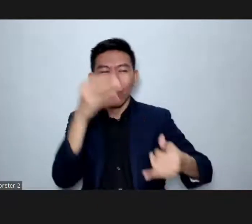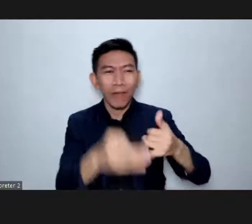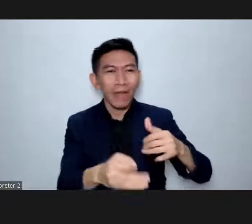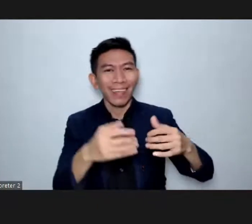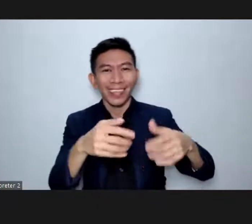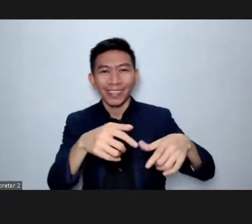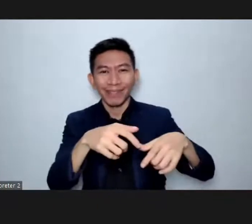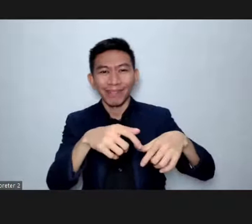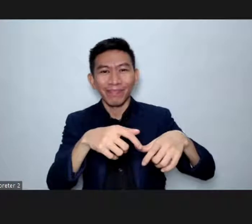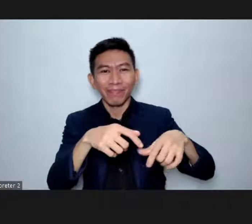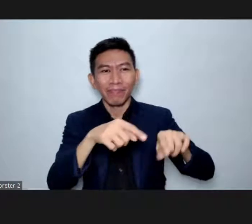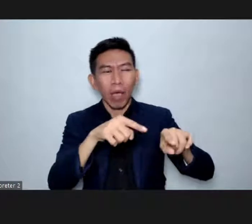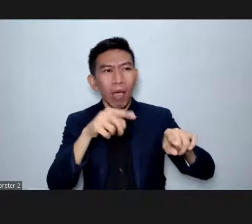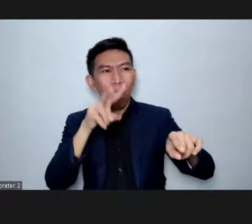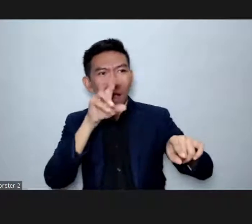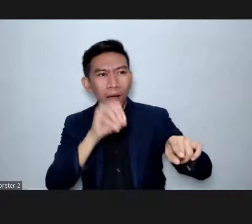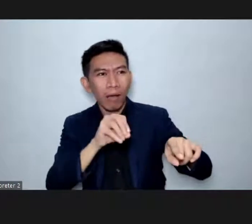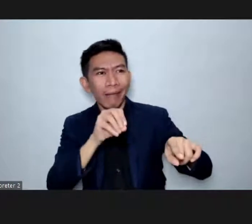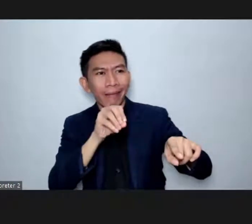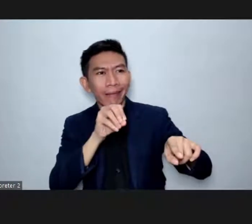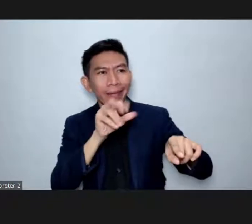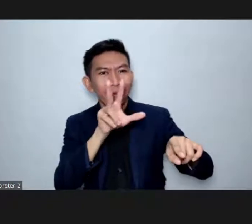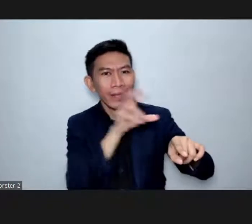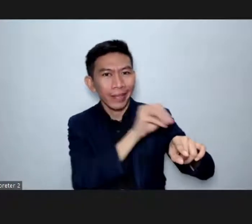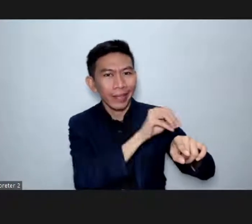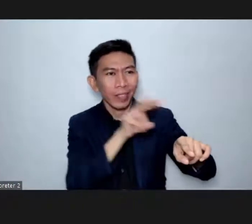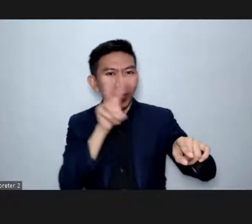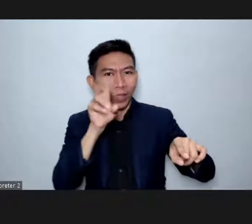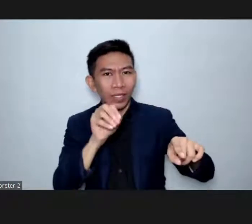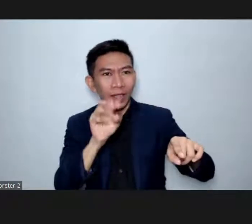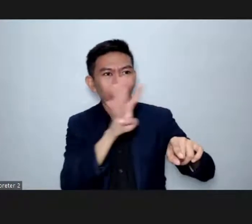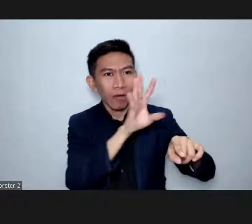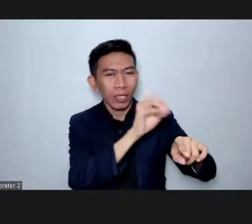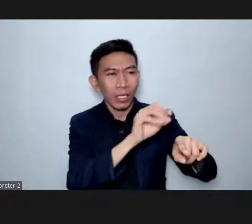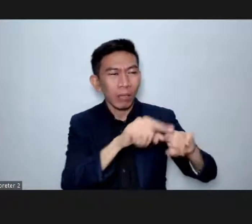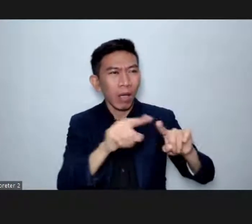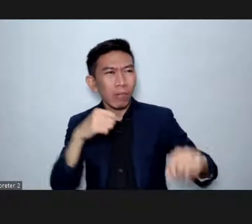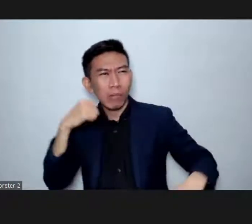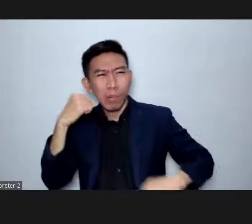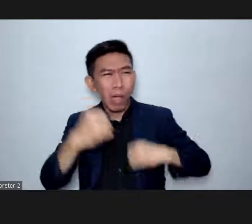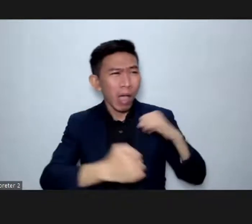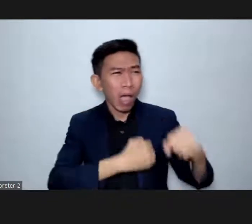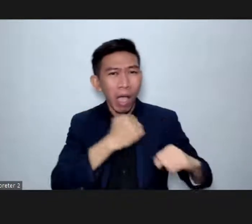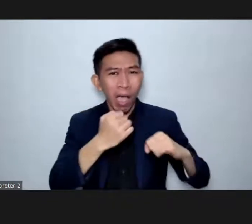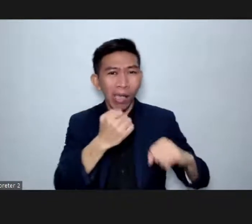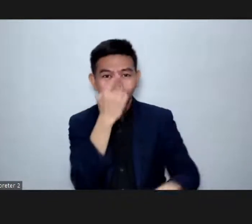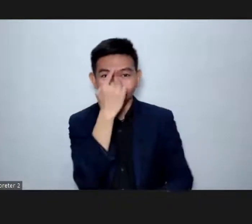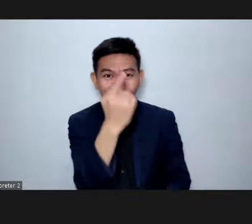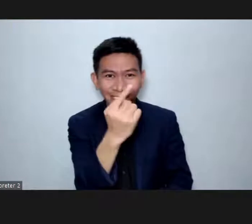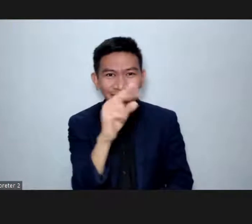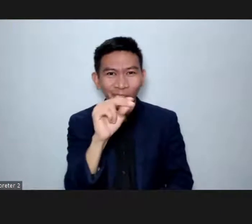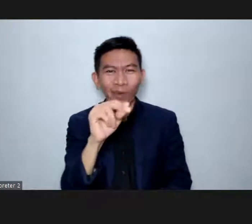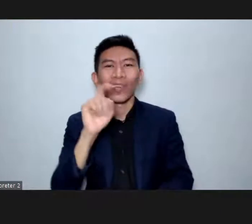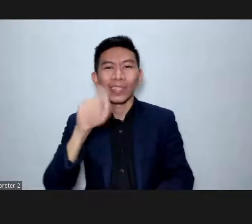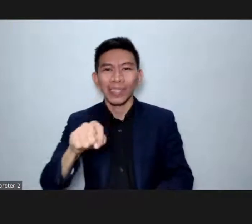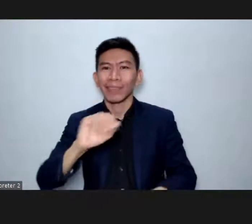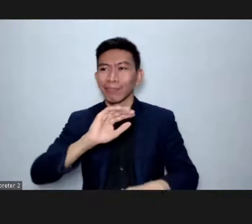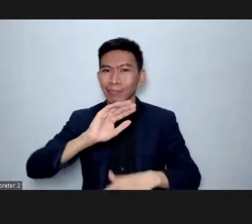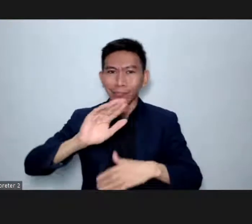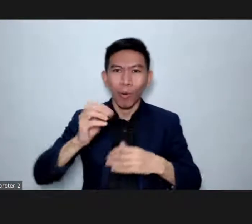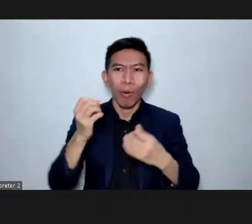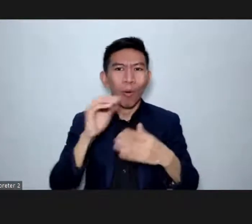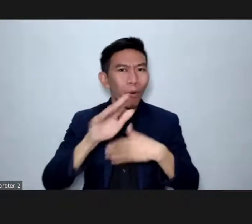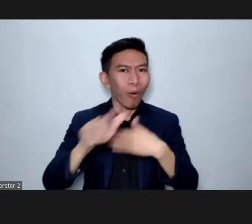2040. But instead of just finishing alone, we need to reach that finish line with more survivors like we've never seen before. And that's such a